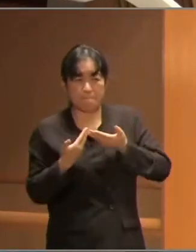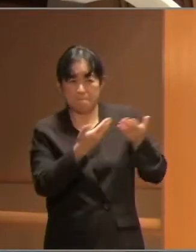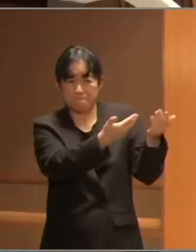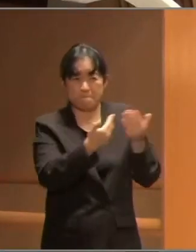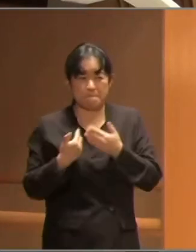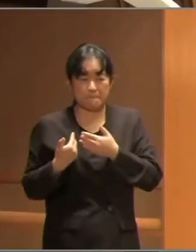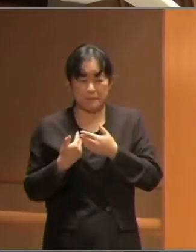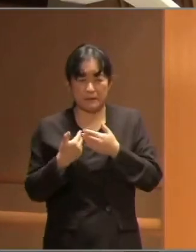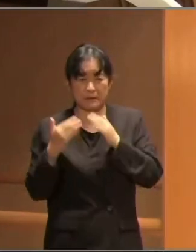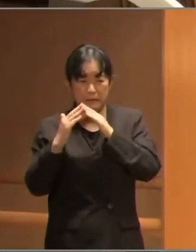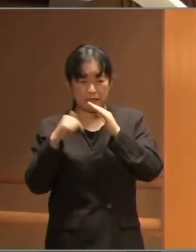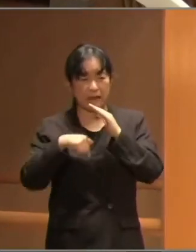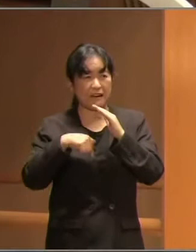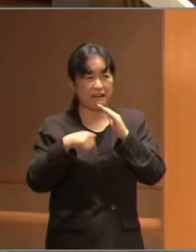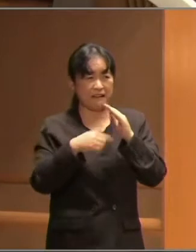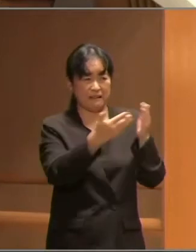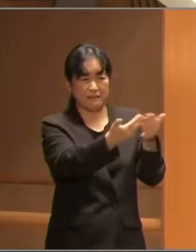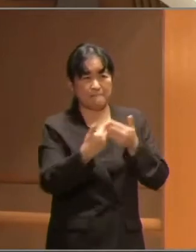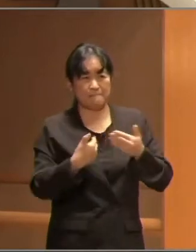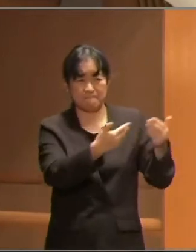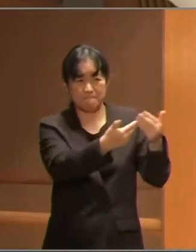like an evacuation.